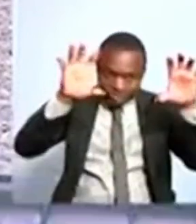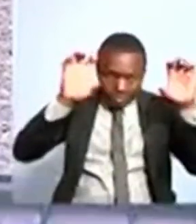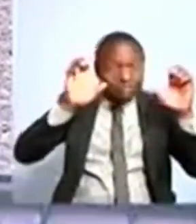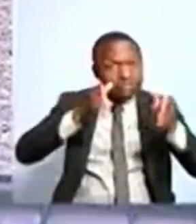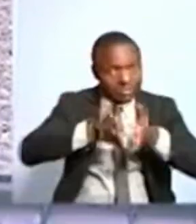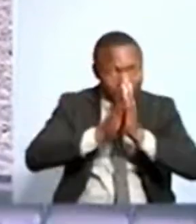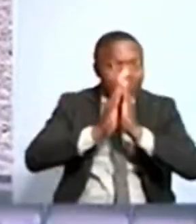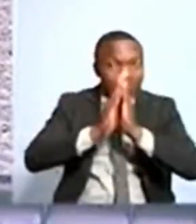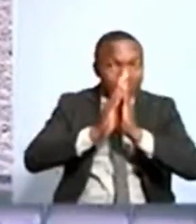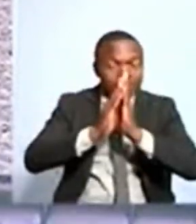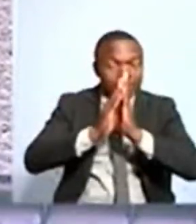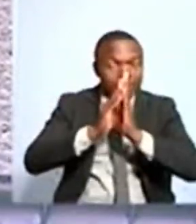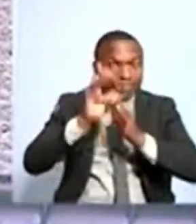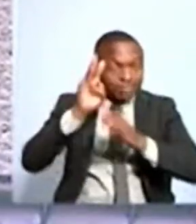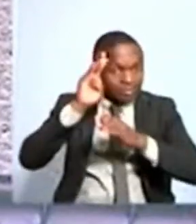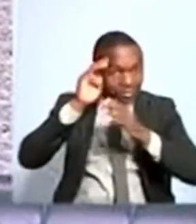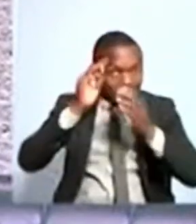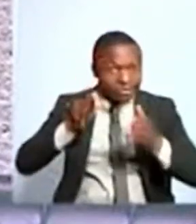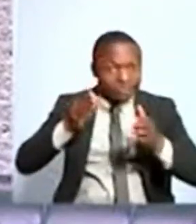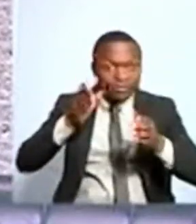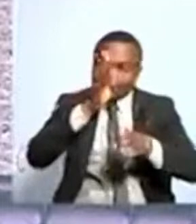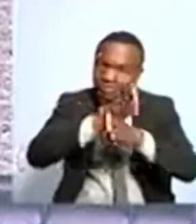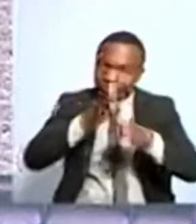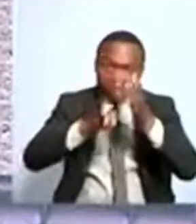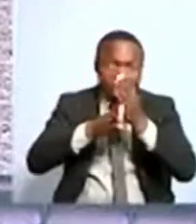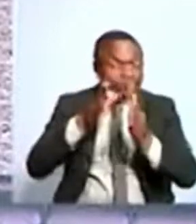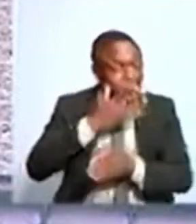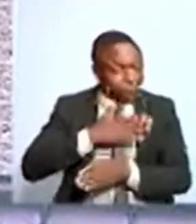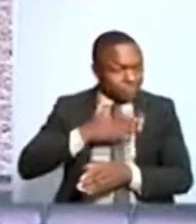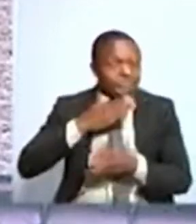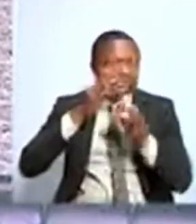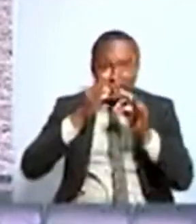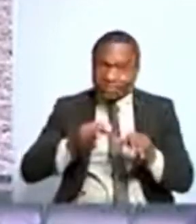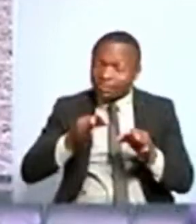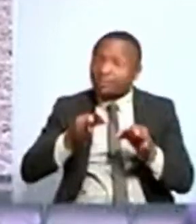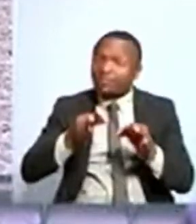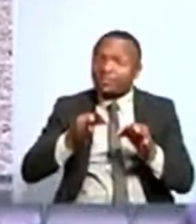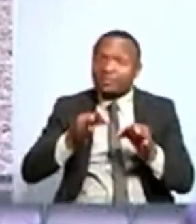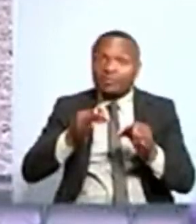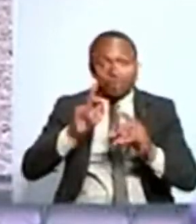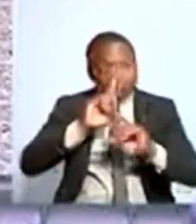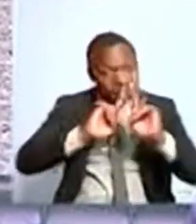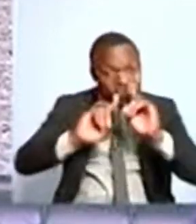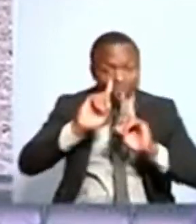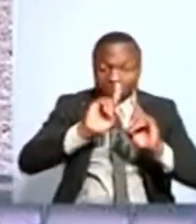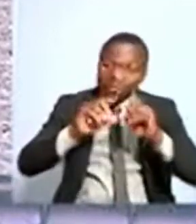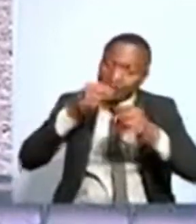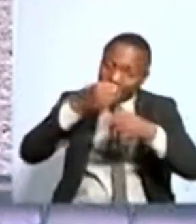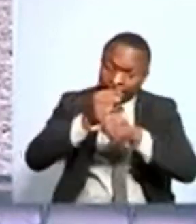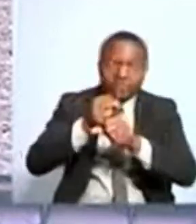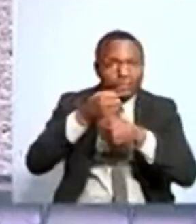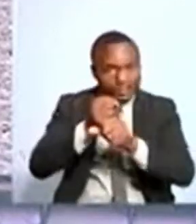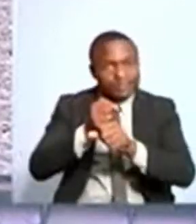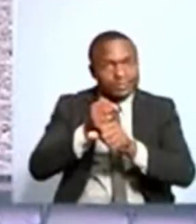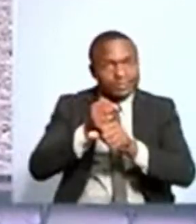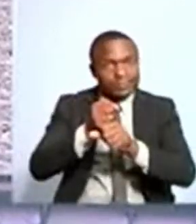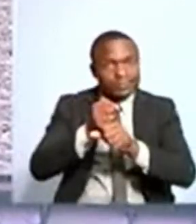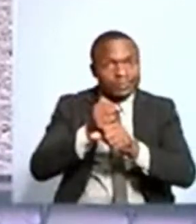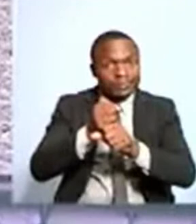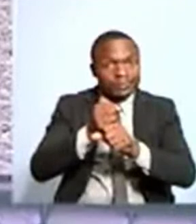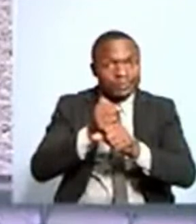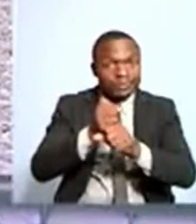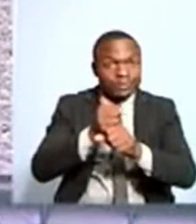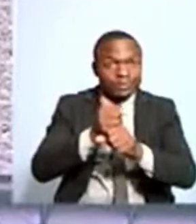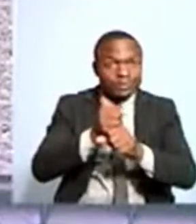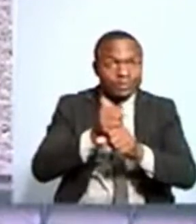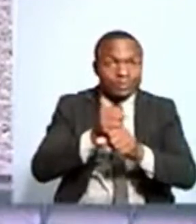for Infrastructure. Please, Honorable Minister, if it means enhancing the capacity or establishing a dedicated team to ensure that